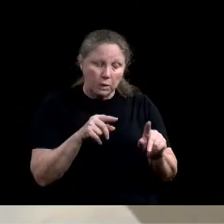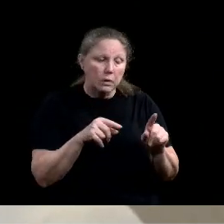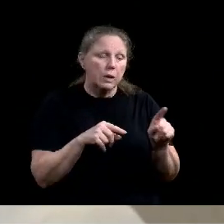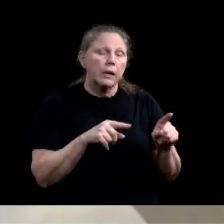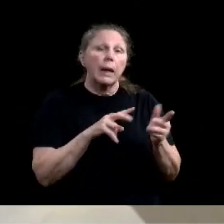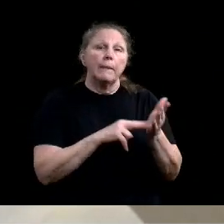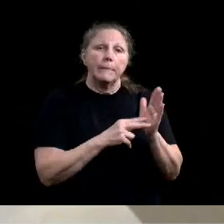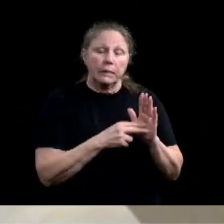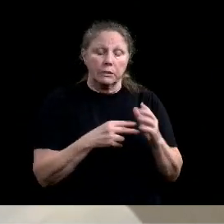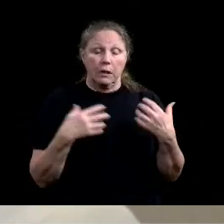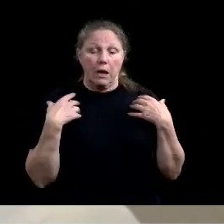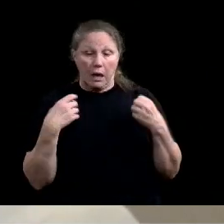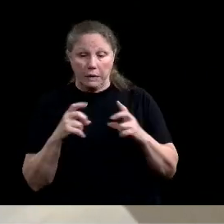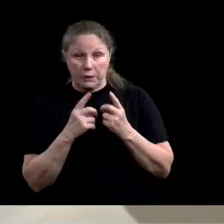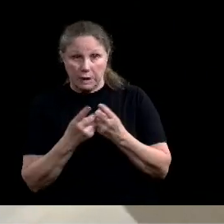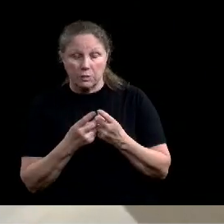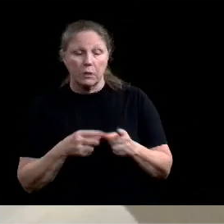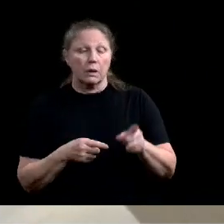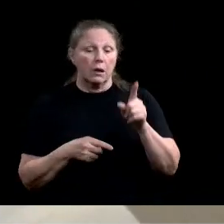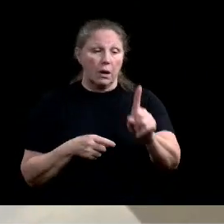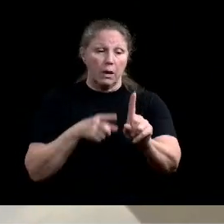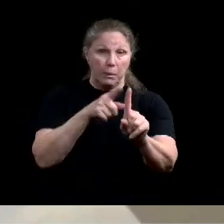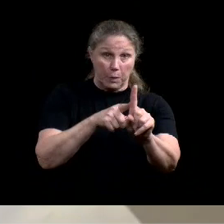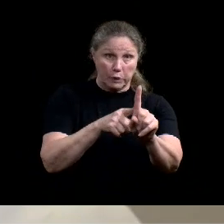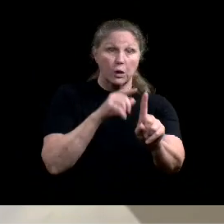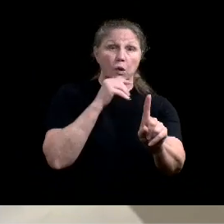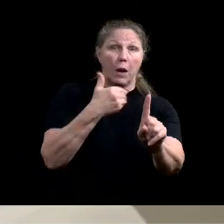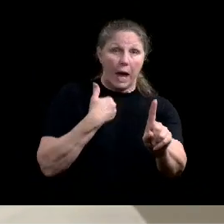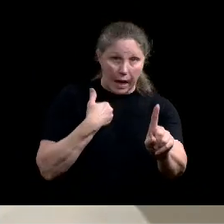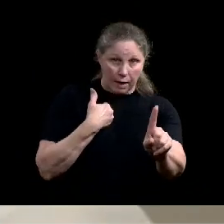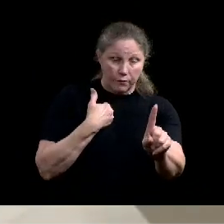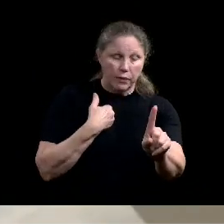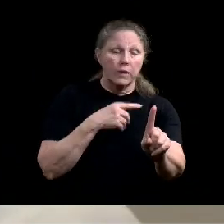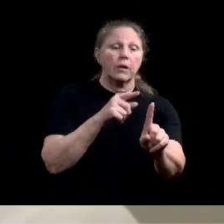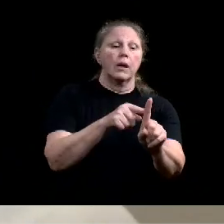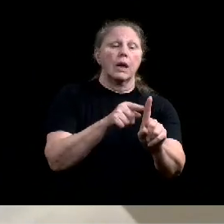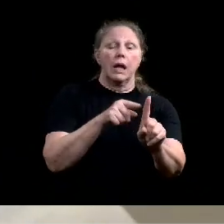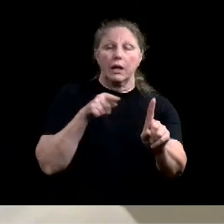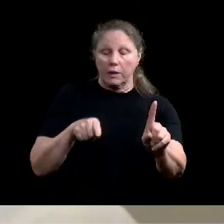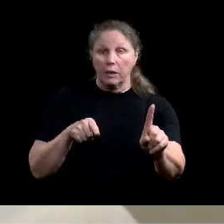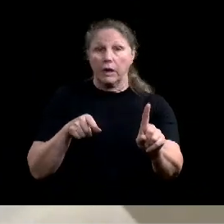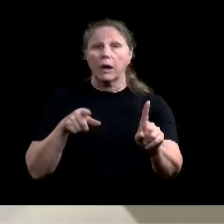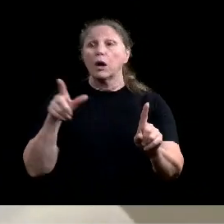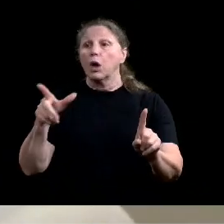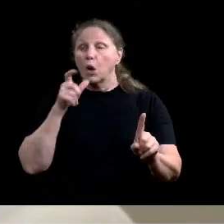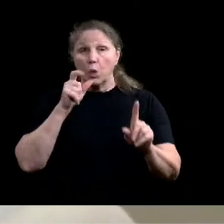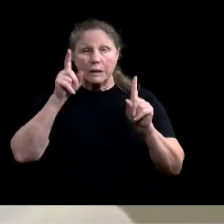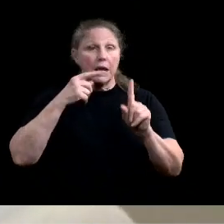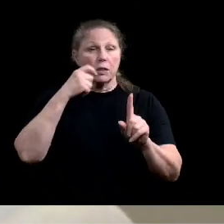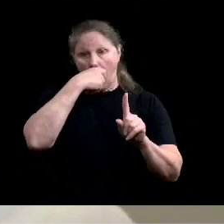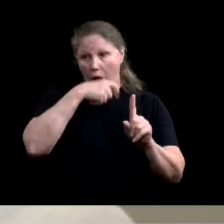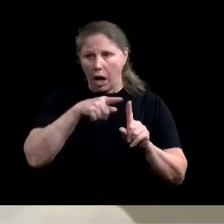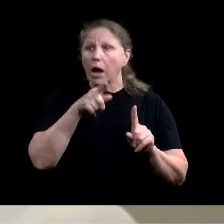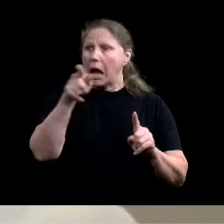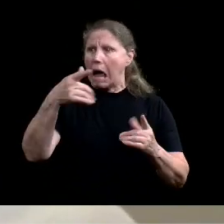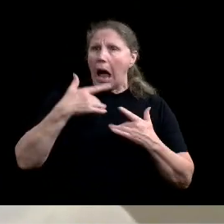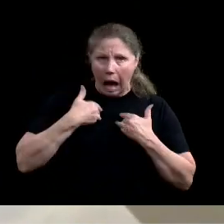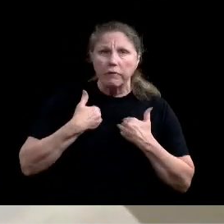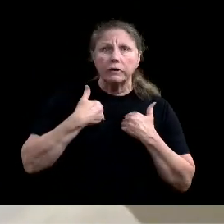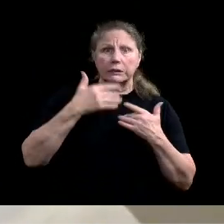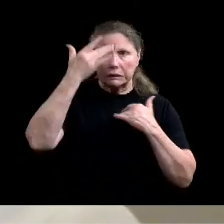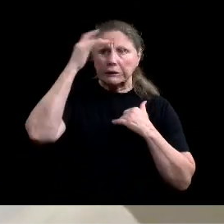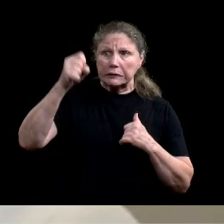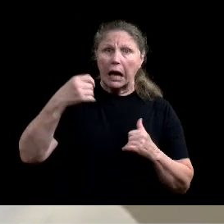all laboratory confirmed cases and collects the following information: demographic information